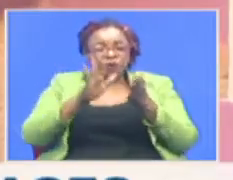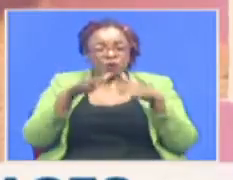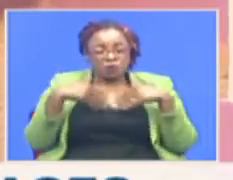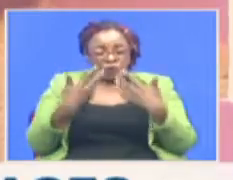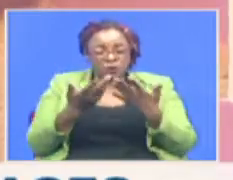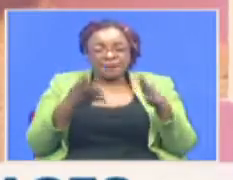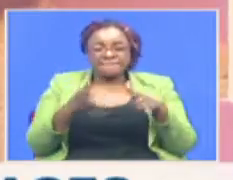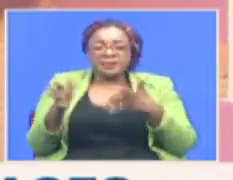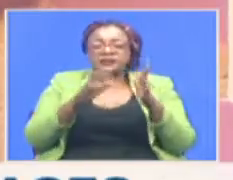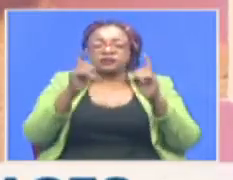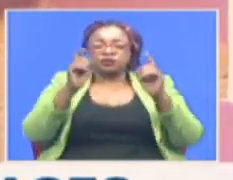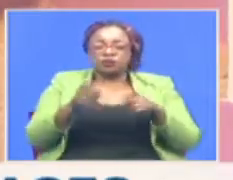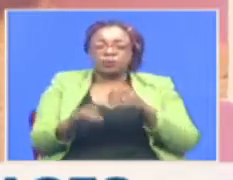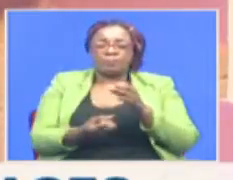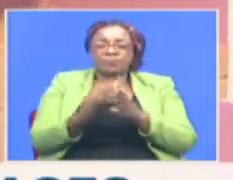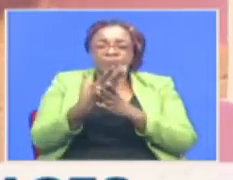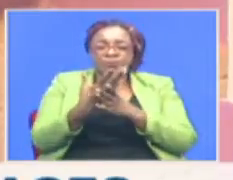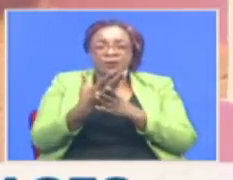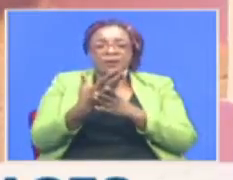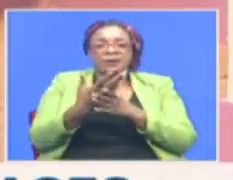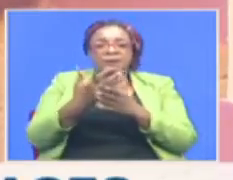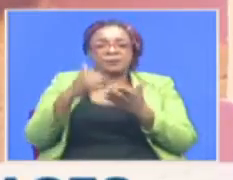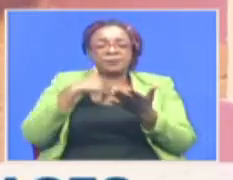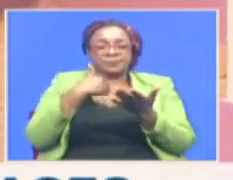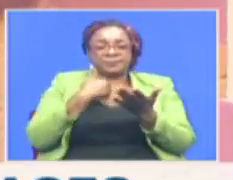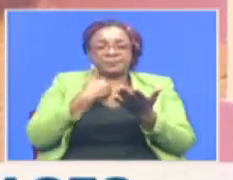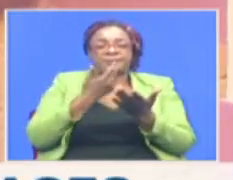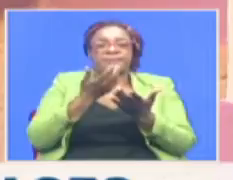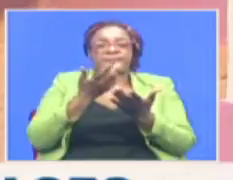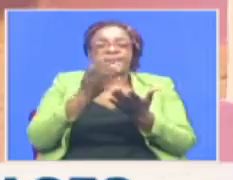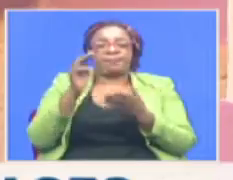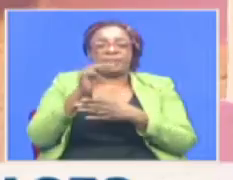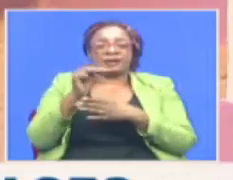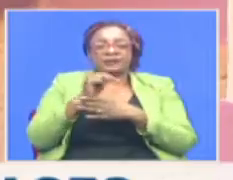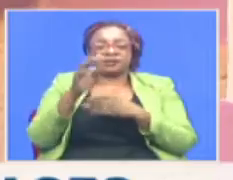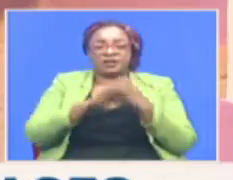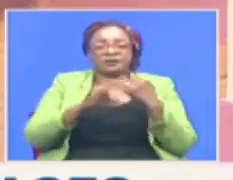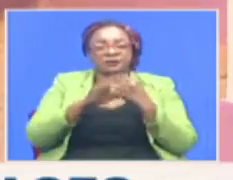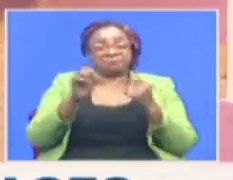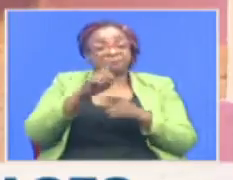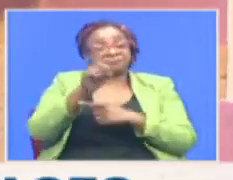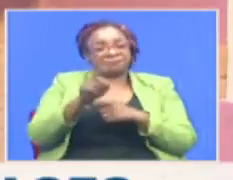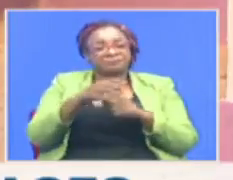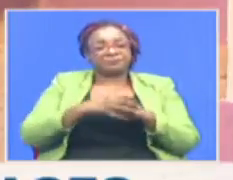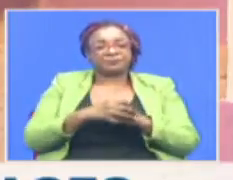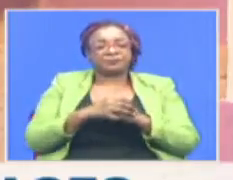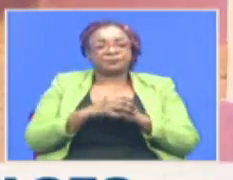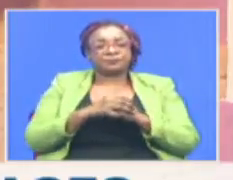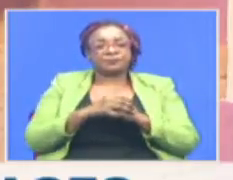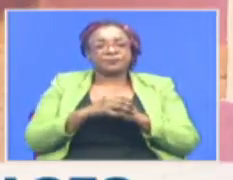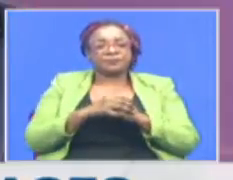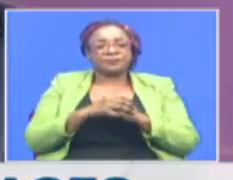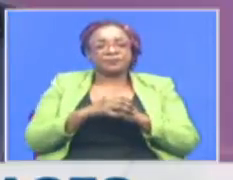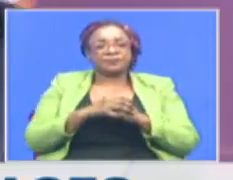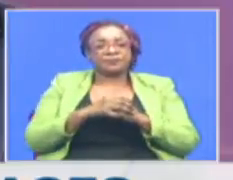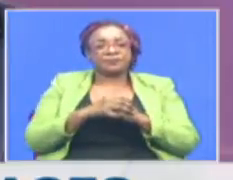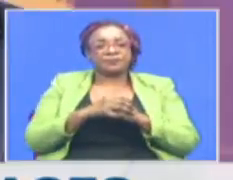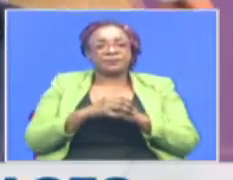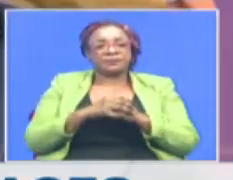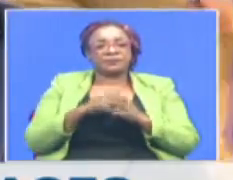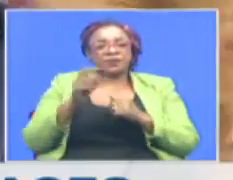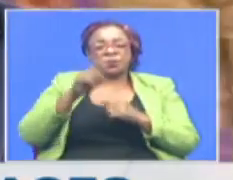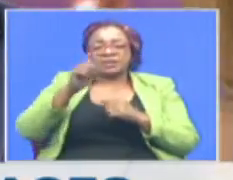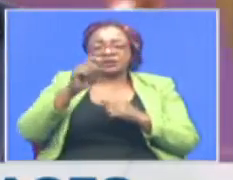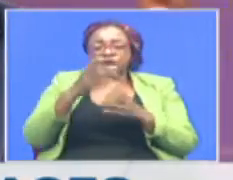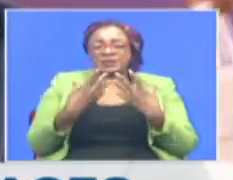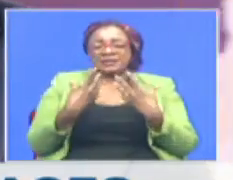be instituted in order to enhance the uptake of mortgages in the country? We need to ease a bit in